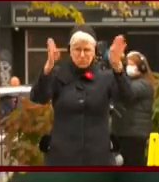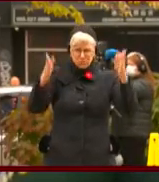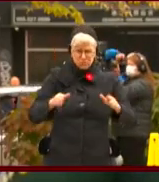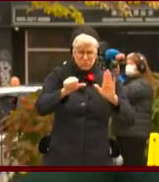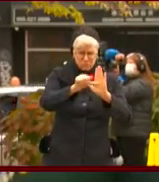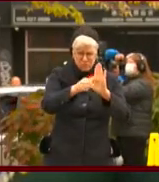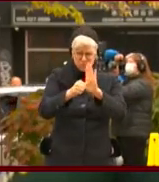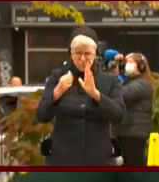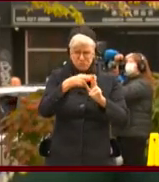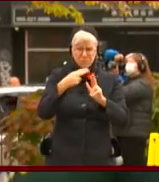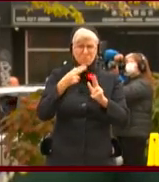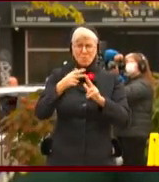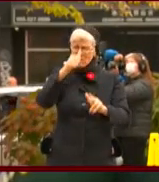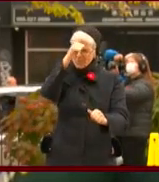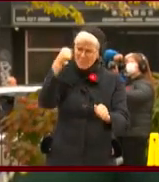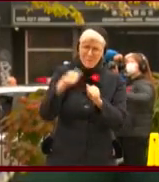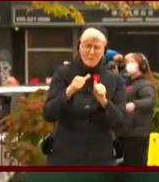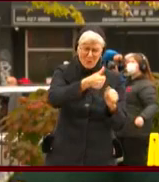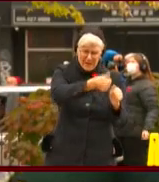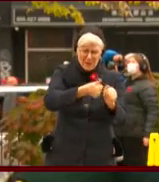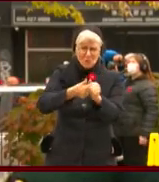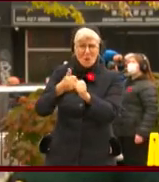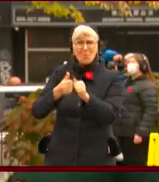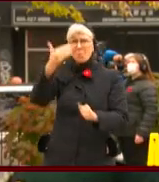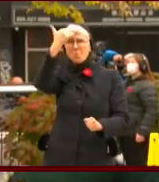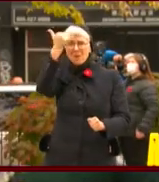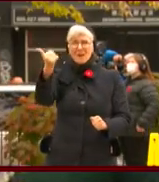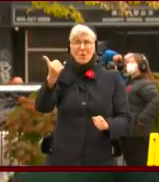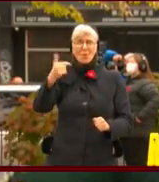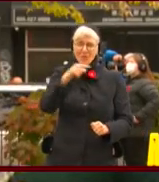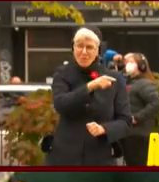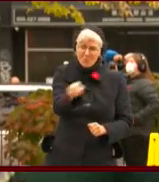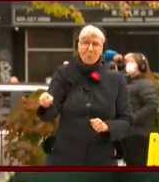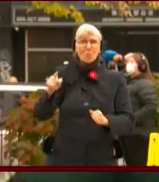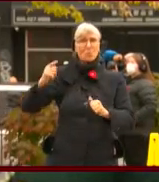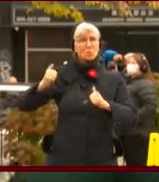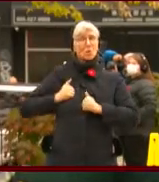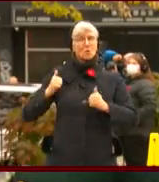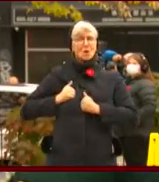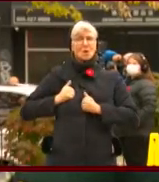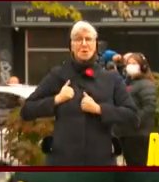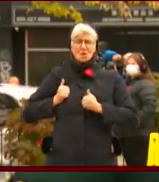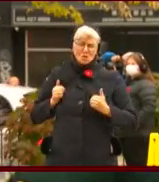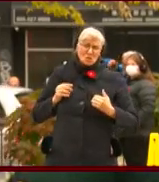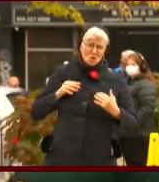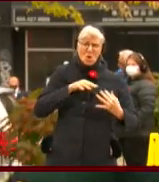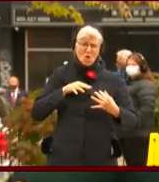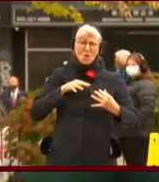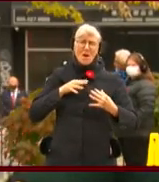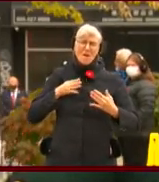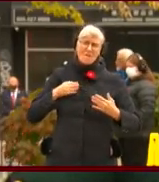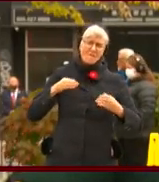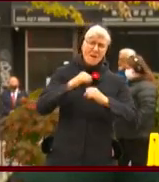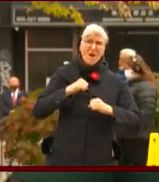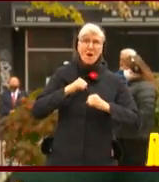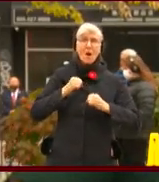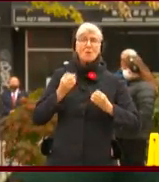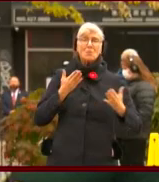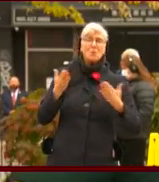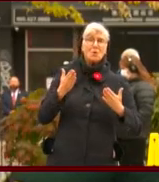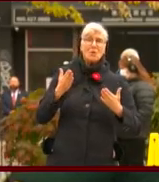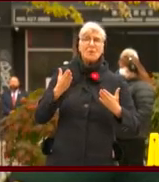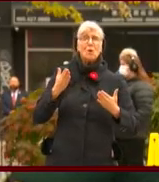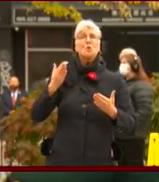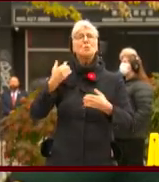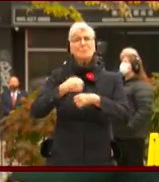Canadian who believed their courage and their service would make the world a better place. And in our silence, we hold them nearest to